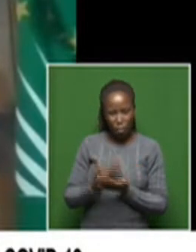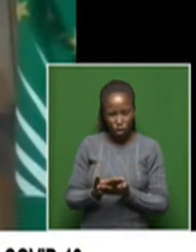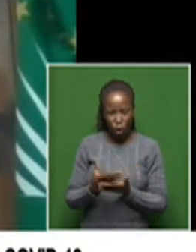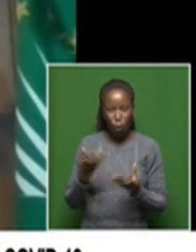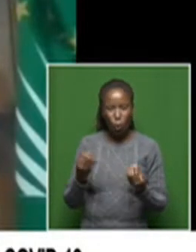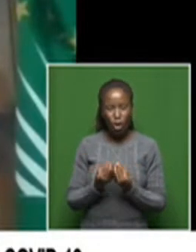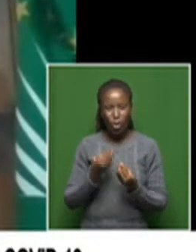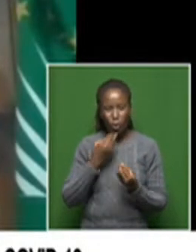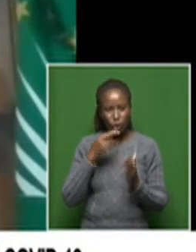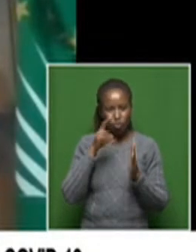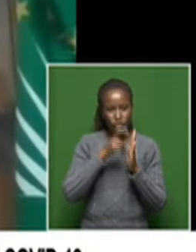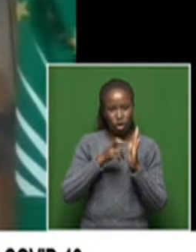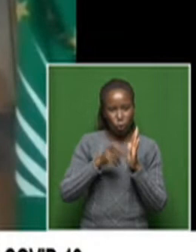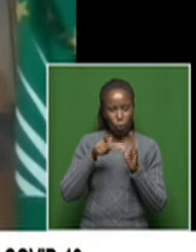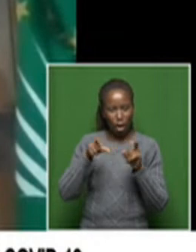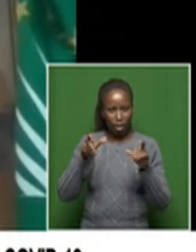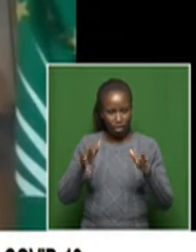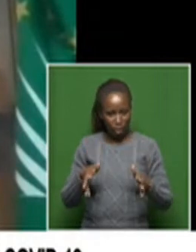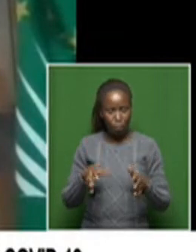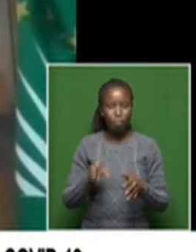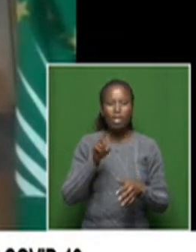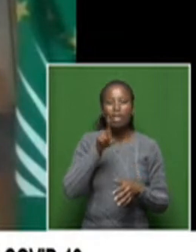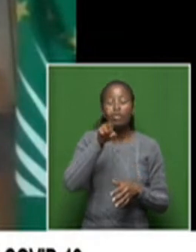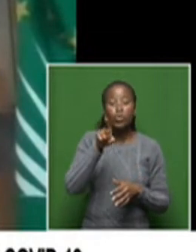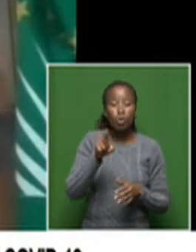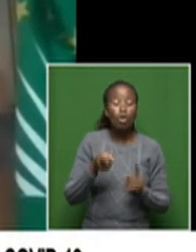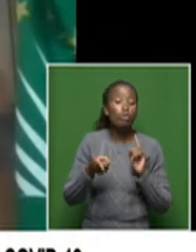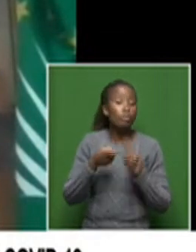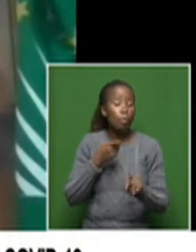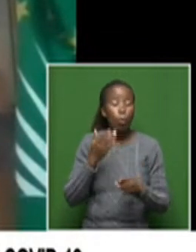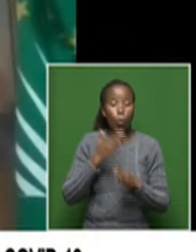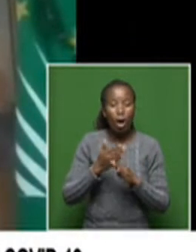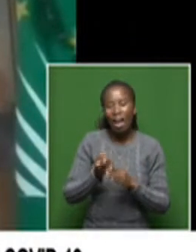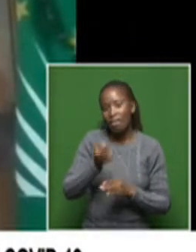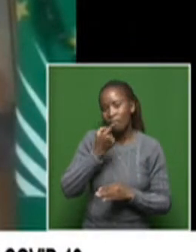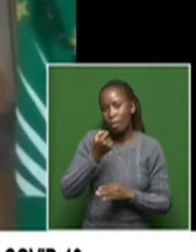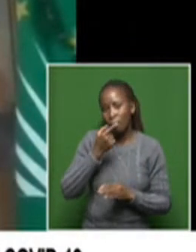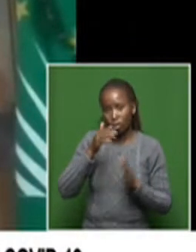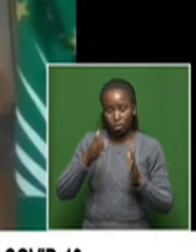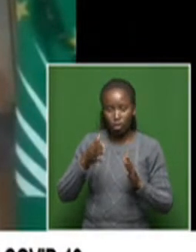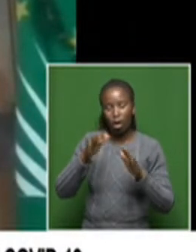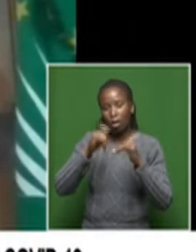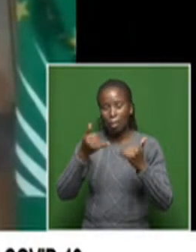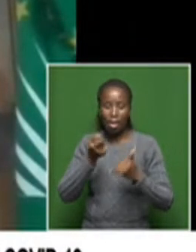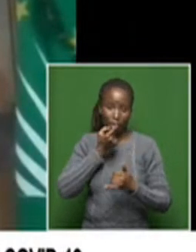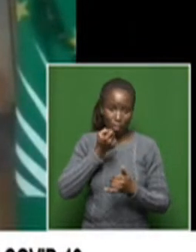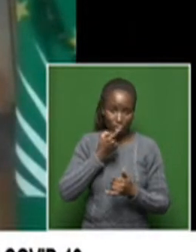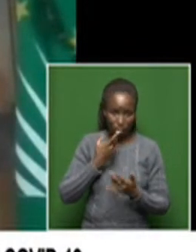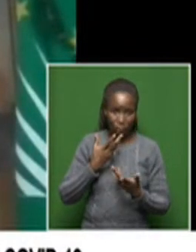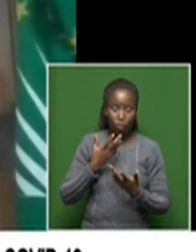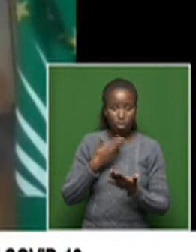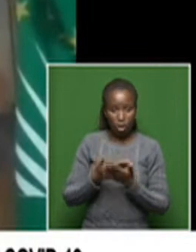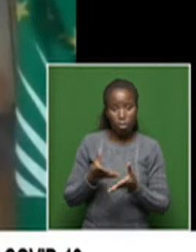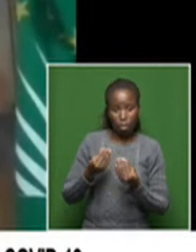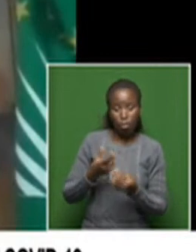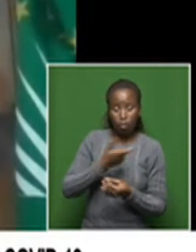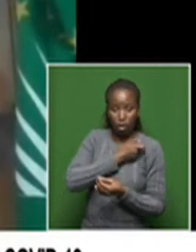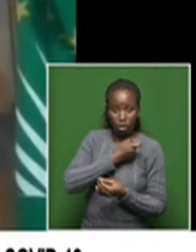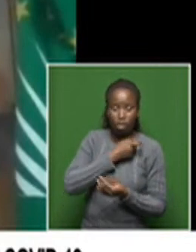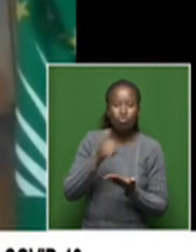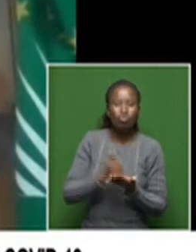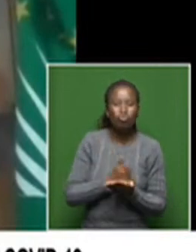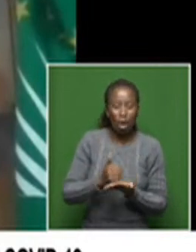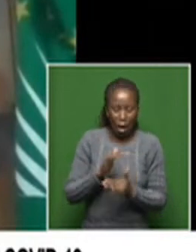So if you are a pharmaceutical that has a vaccine, in terms of operating in the country, the